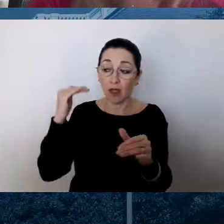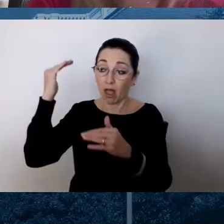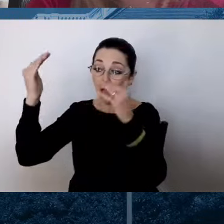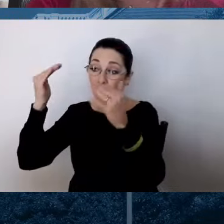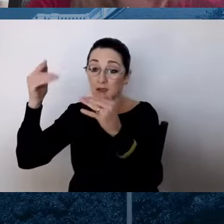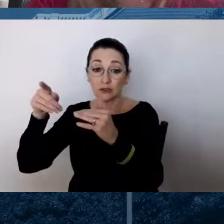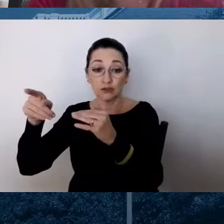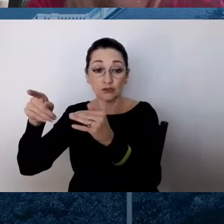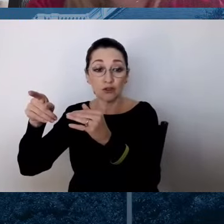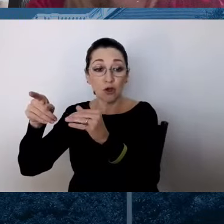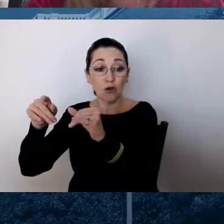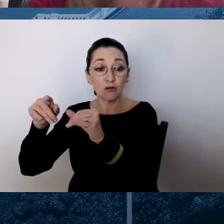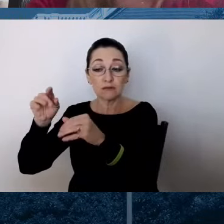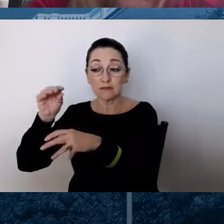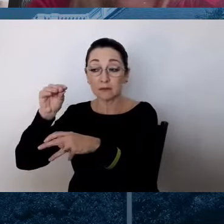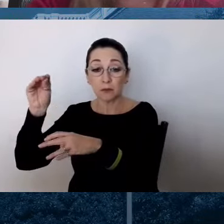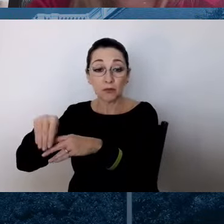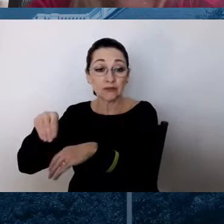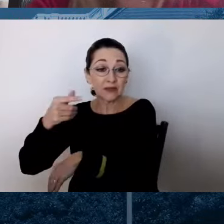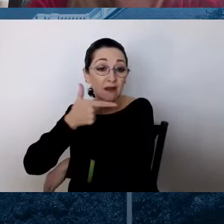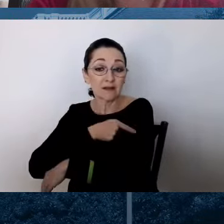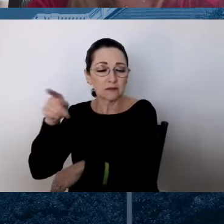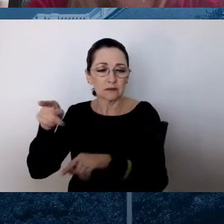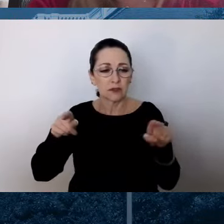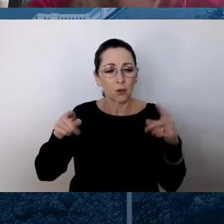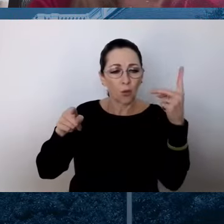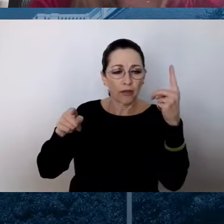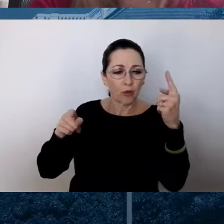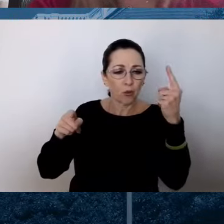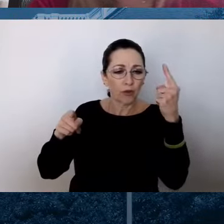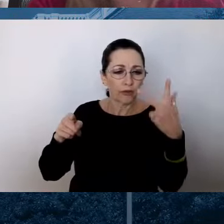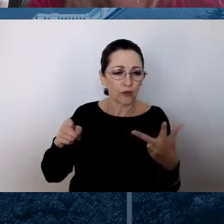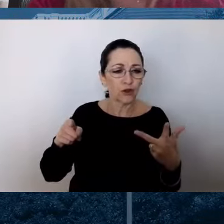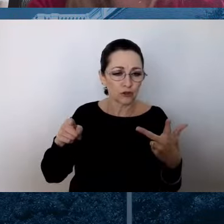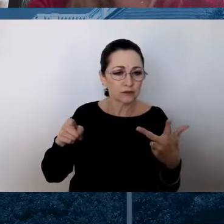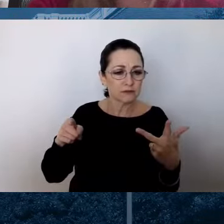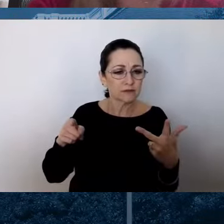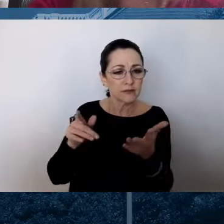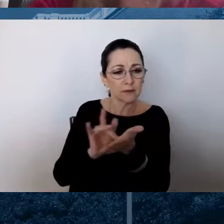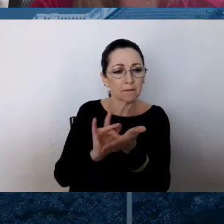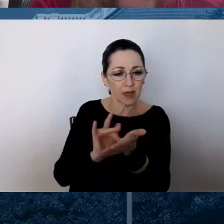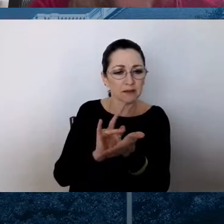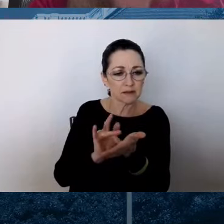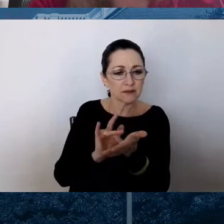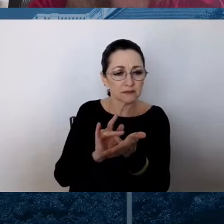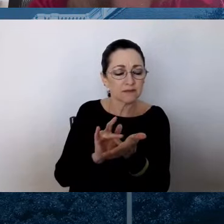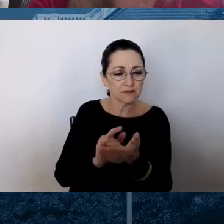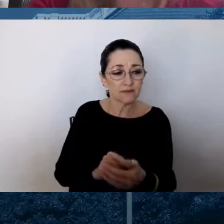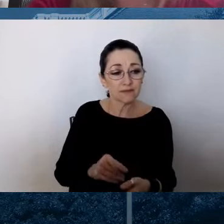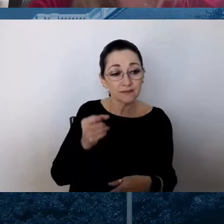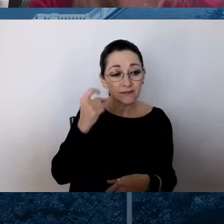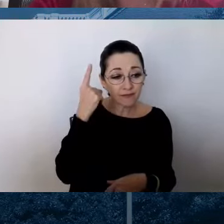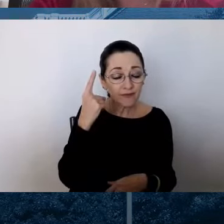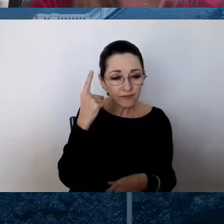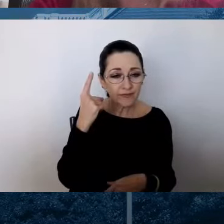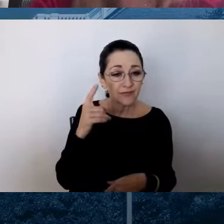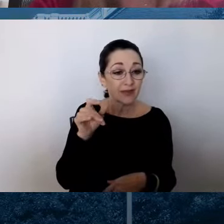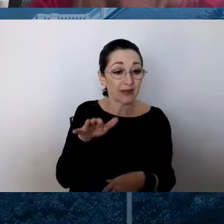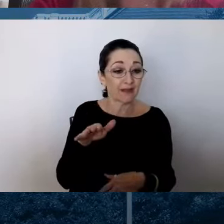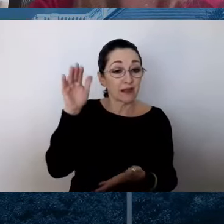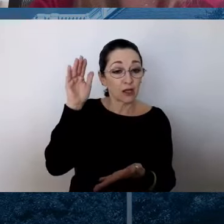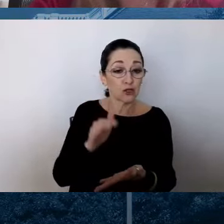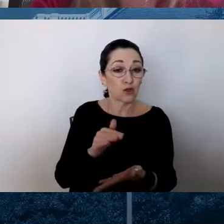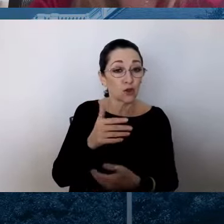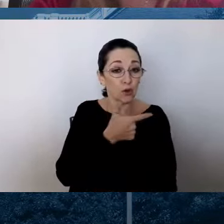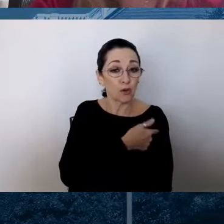available. And it has been now since November 3rd. But our biggest concern really is low vaccination rates among this age group as well